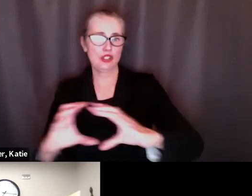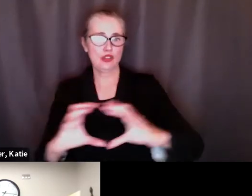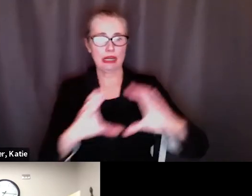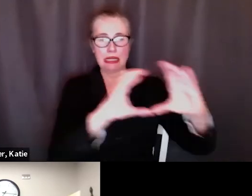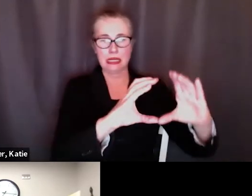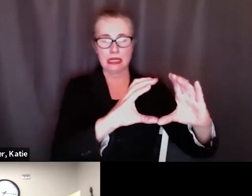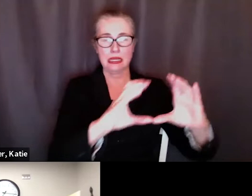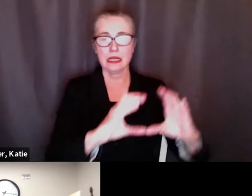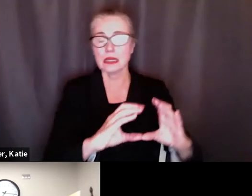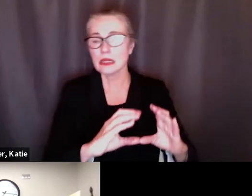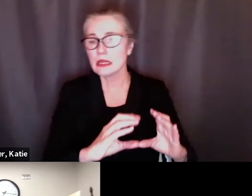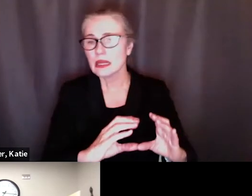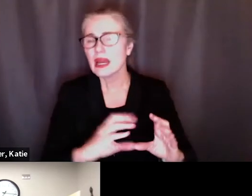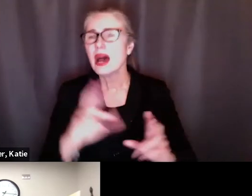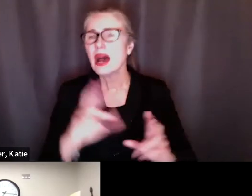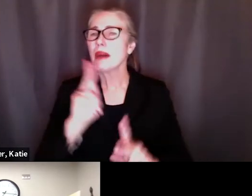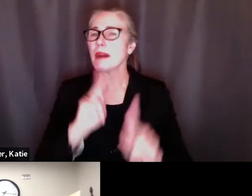meetings as well as there was some